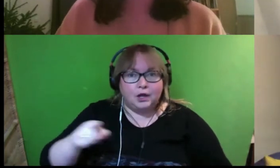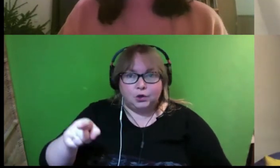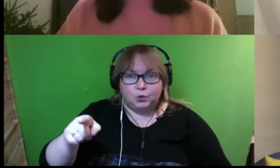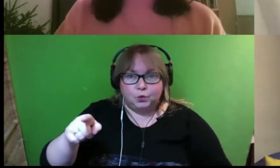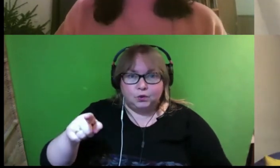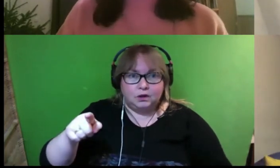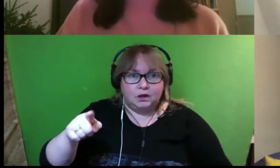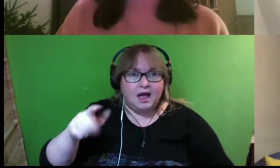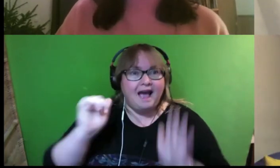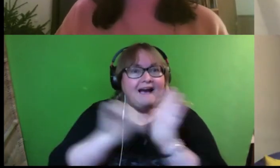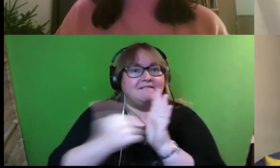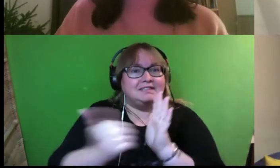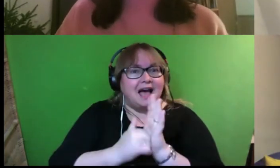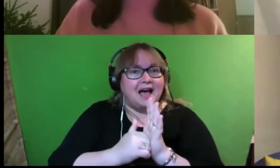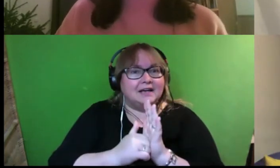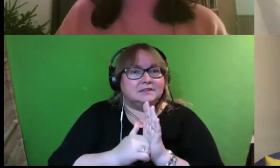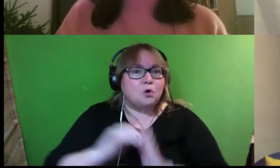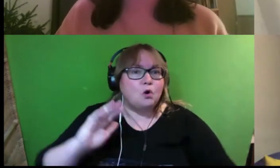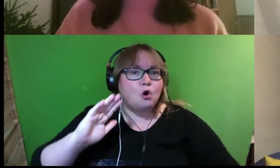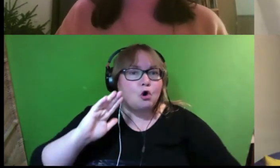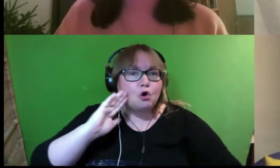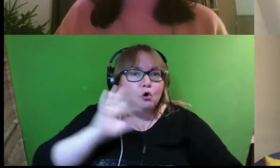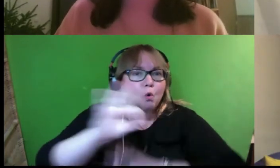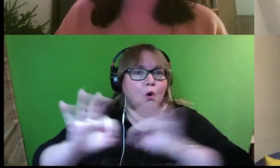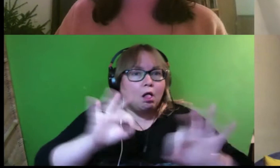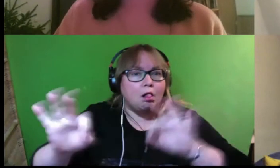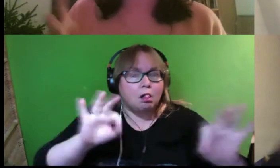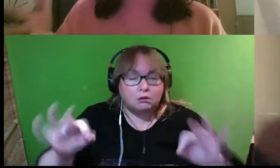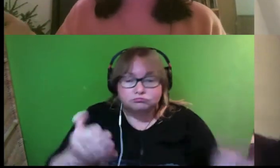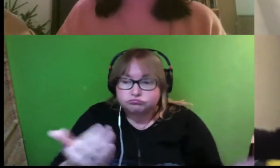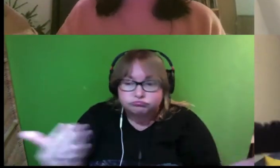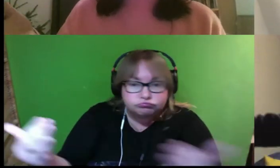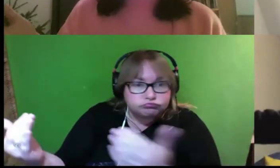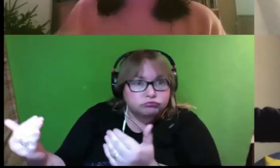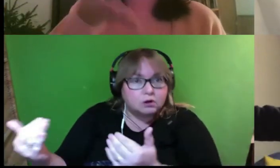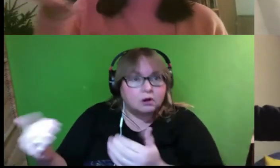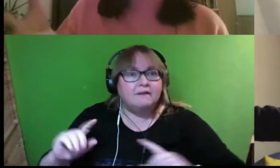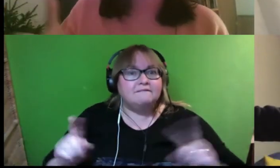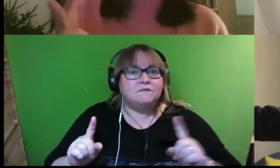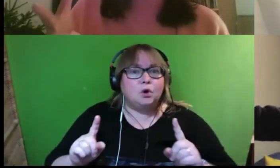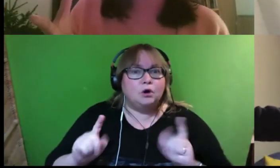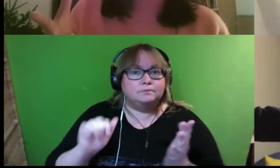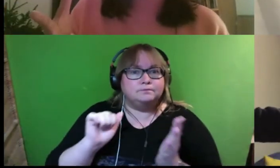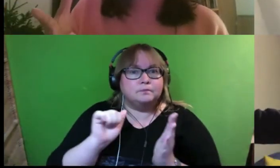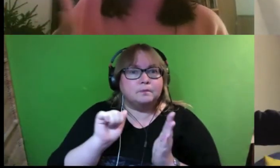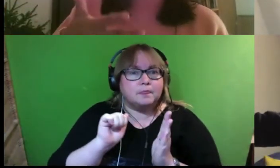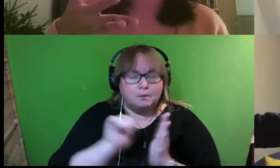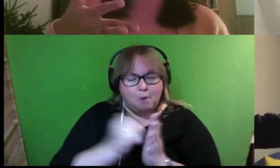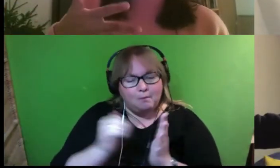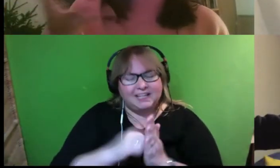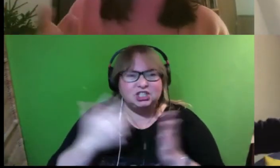And the open call was to, what was it, like to publish like